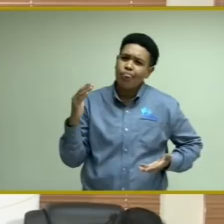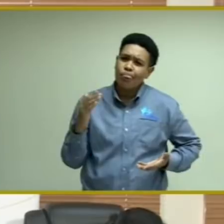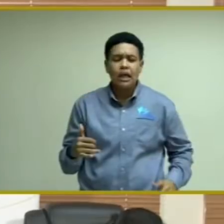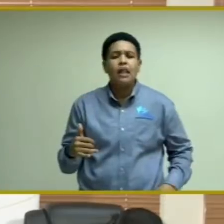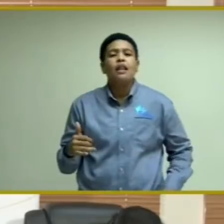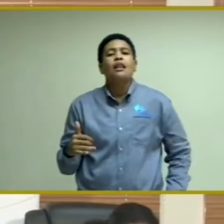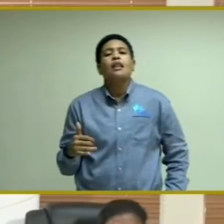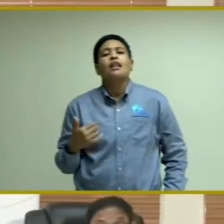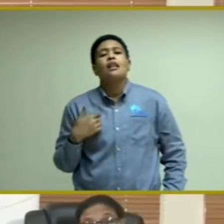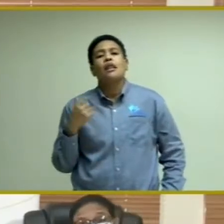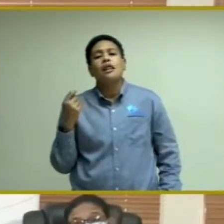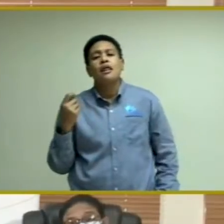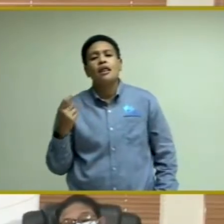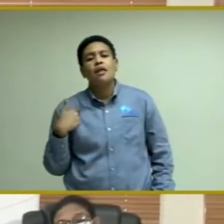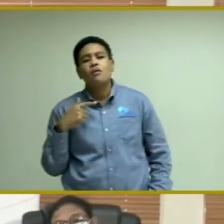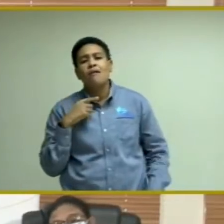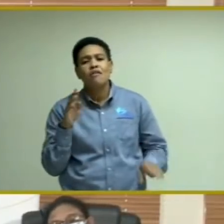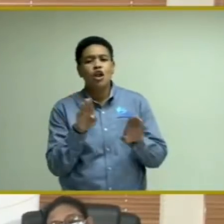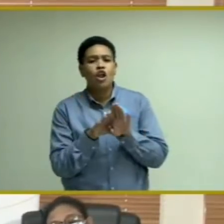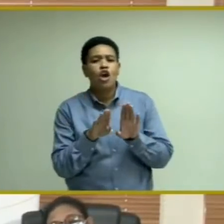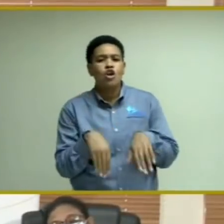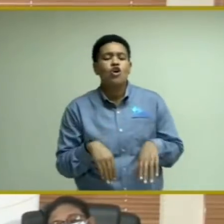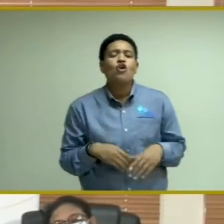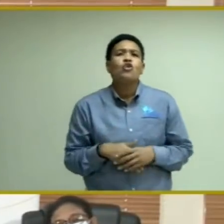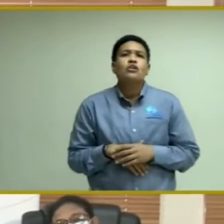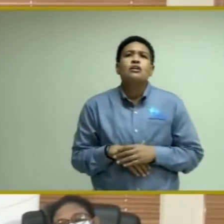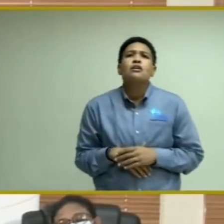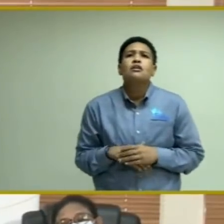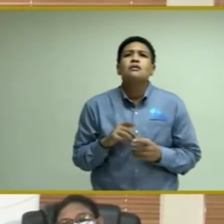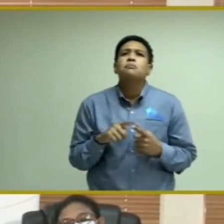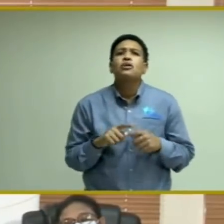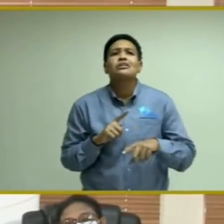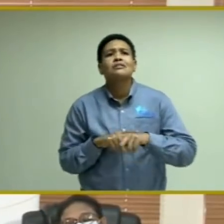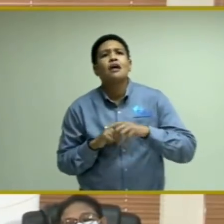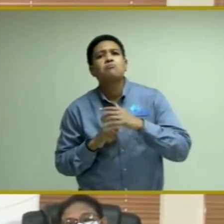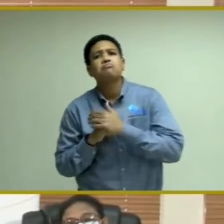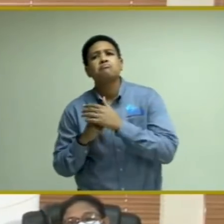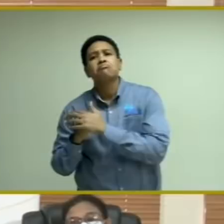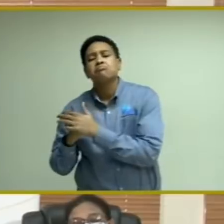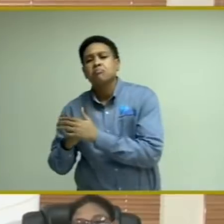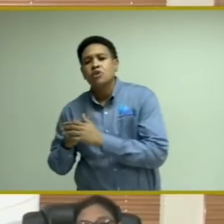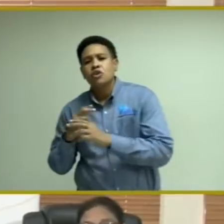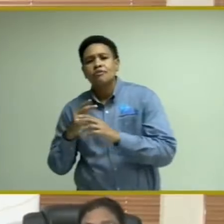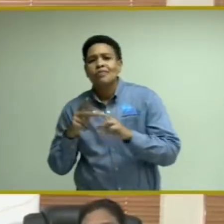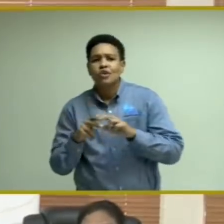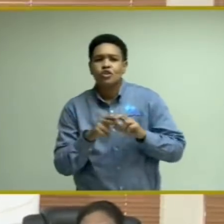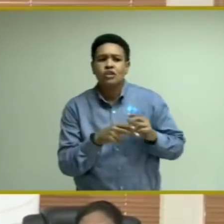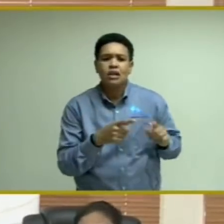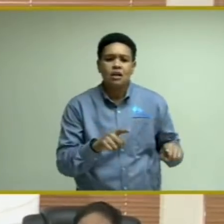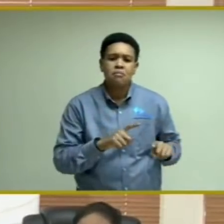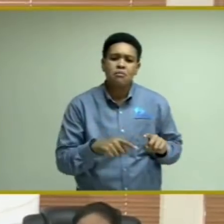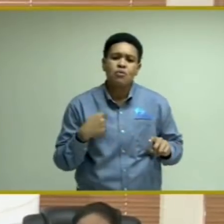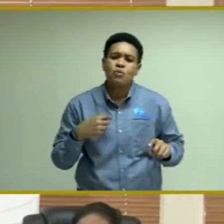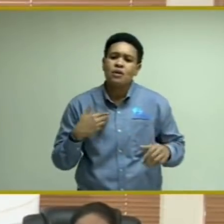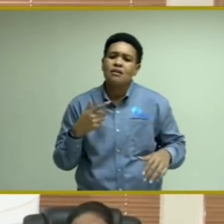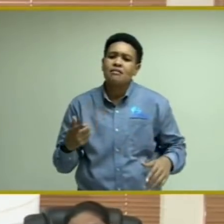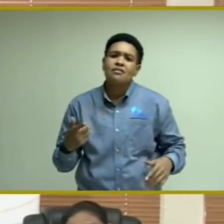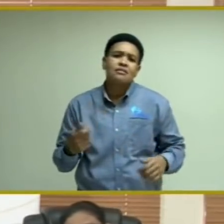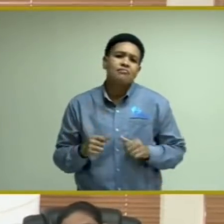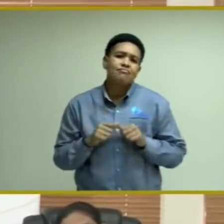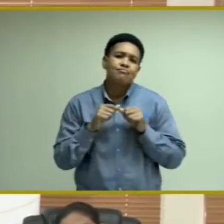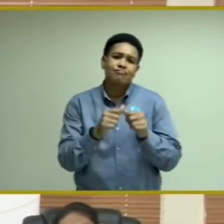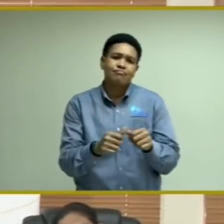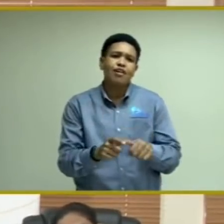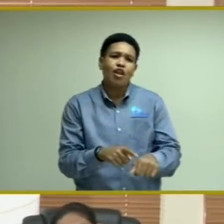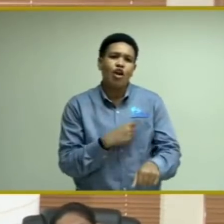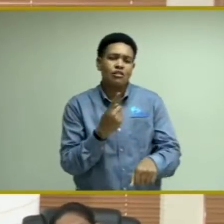I know we've had lockdowns and curfews still, but we've had this for quite a